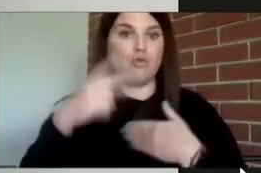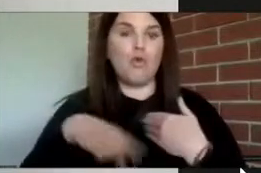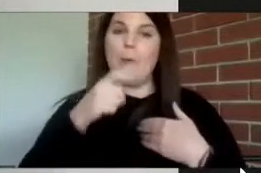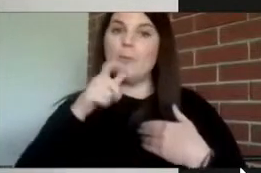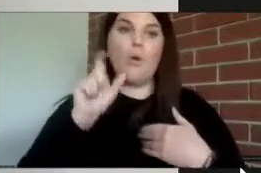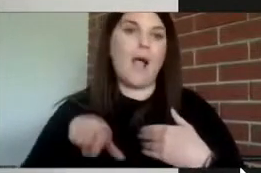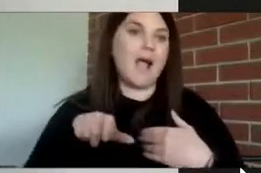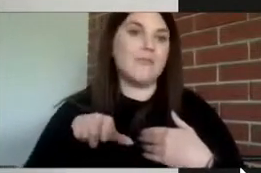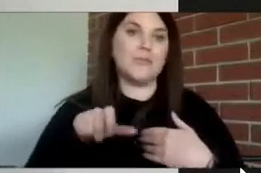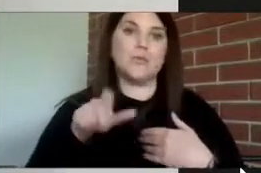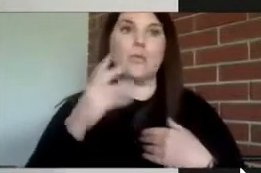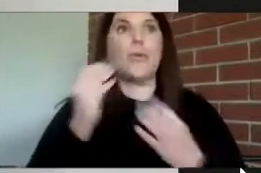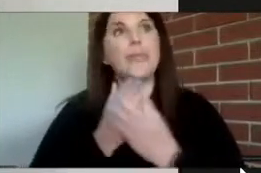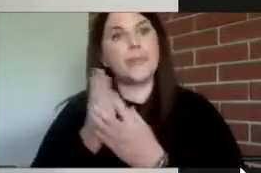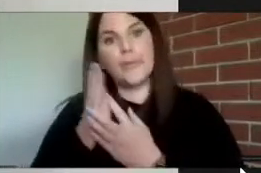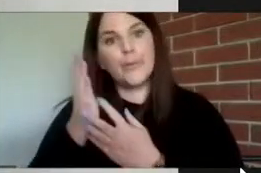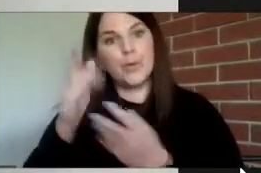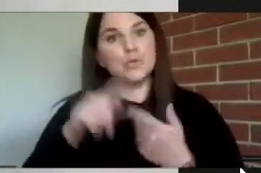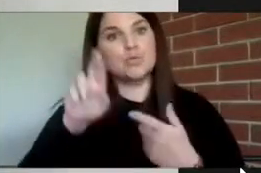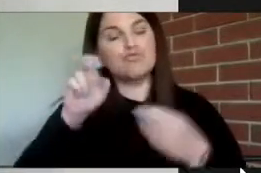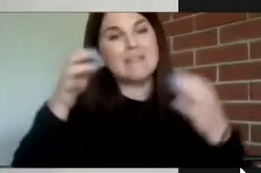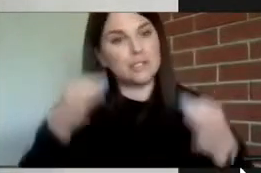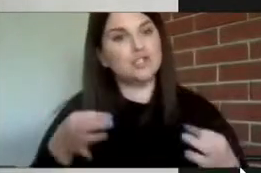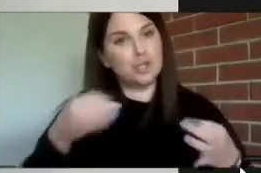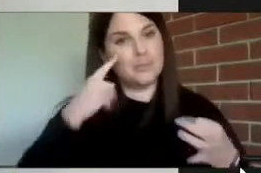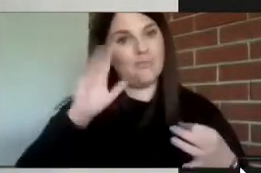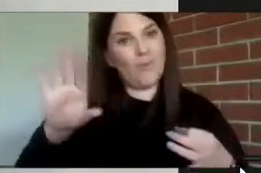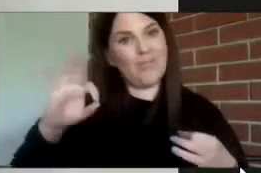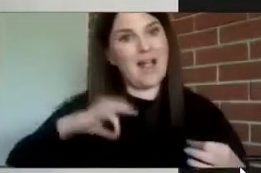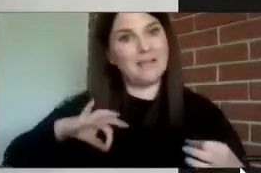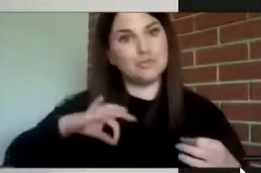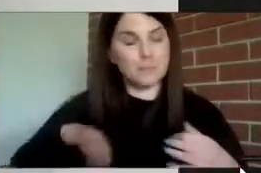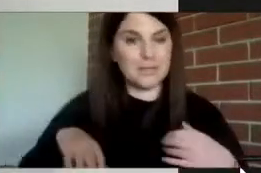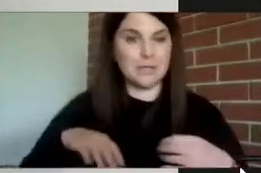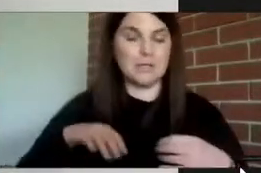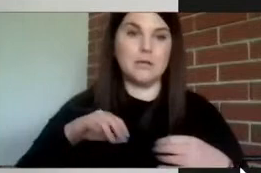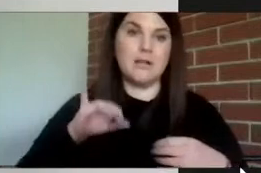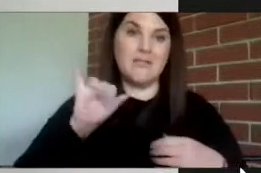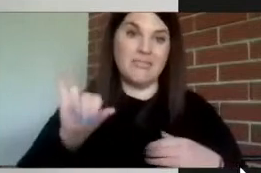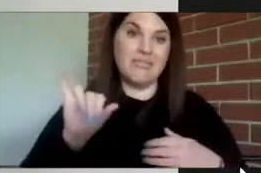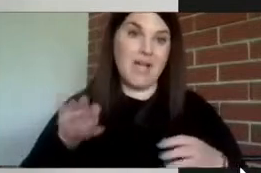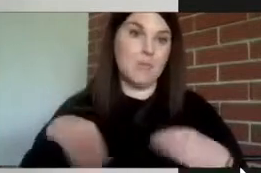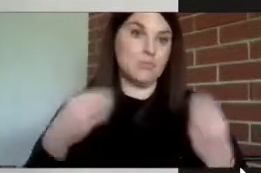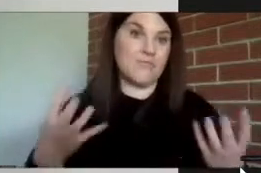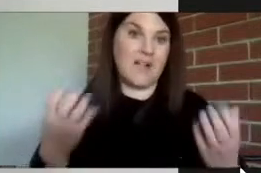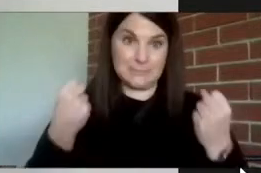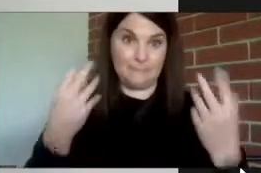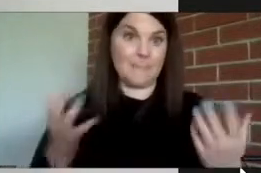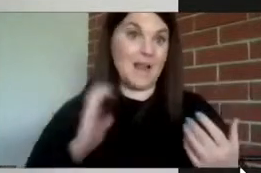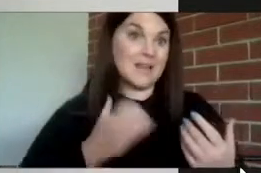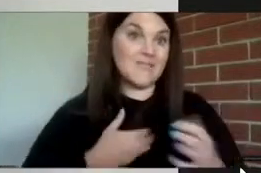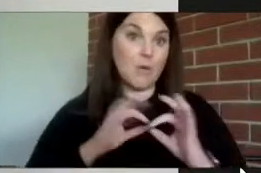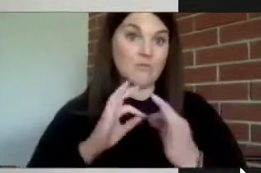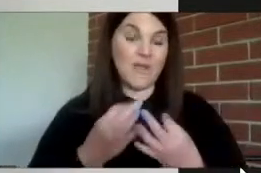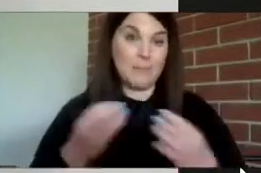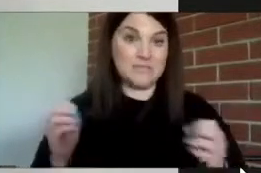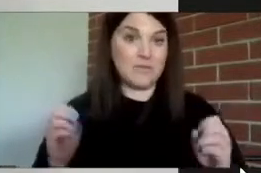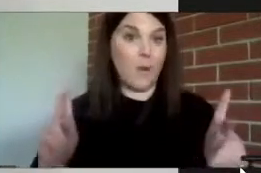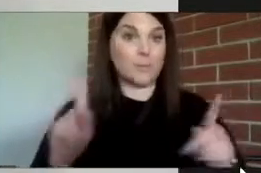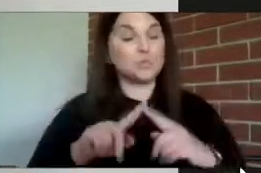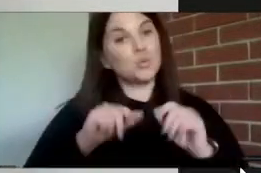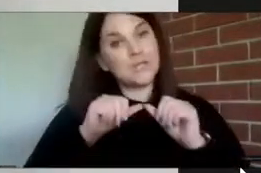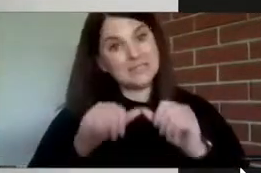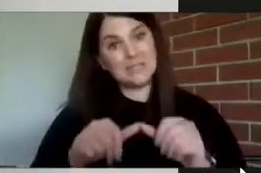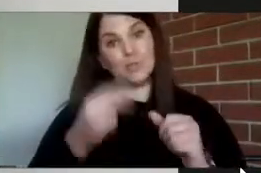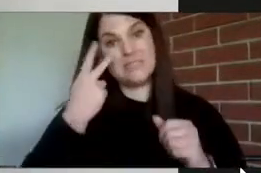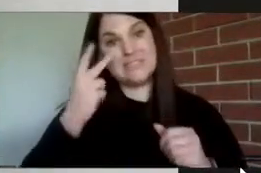through the barriers of being redetermined for their eligibility. And that particularly provides many of our families the opportunity to continue seeing